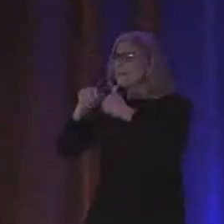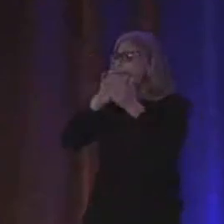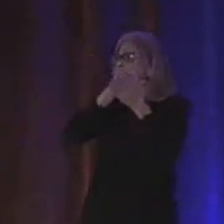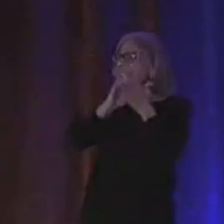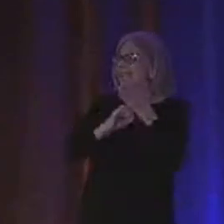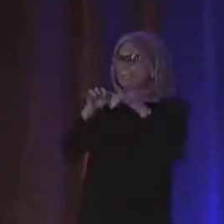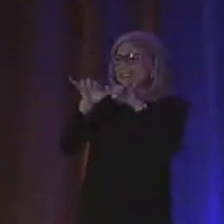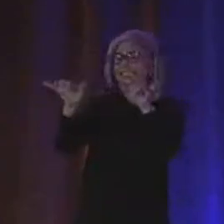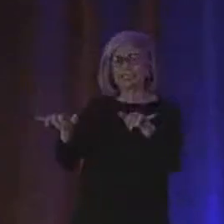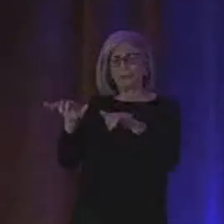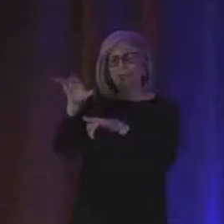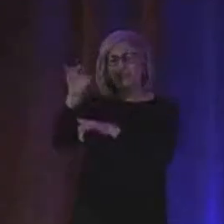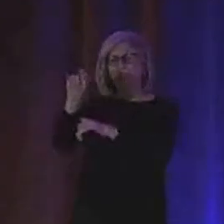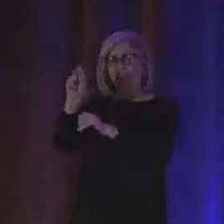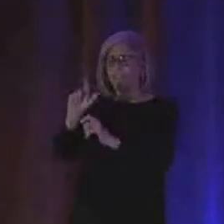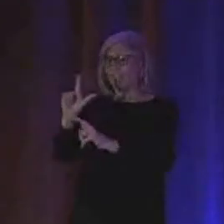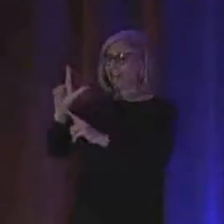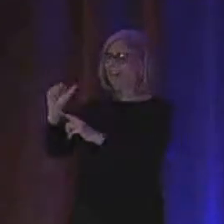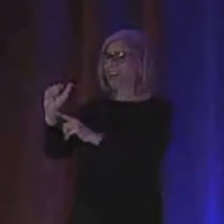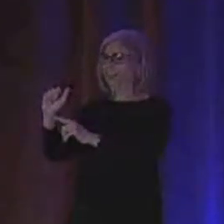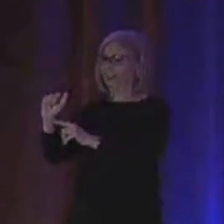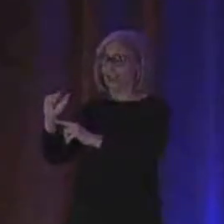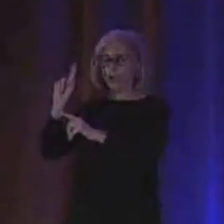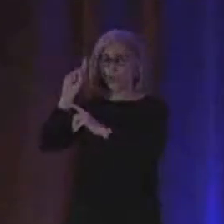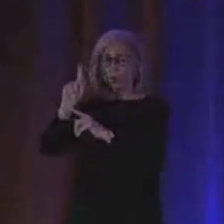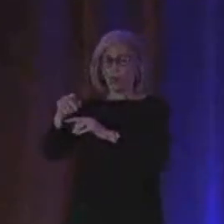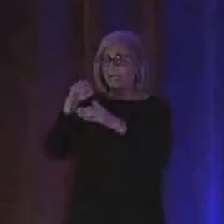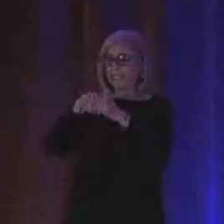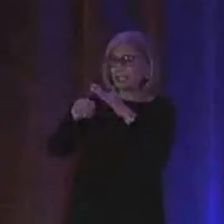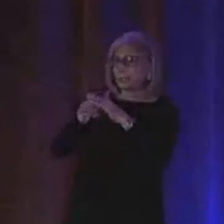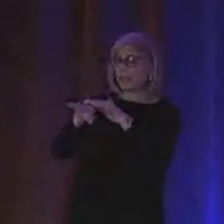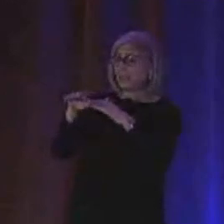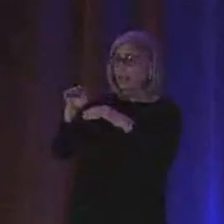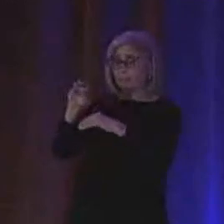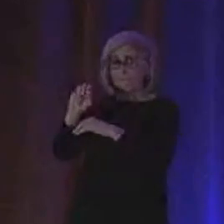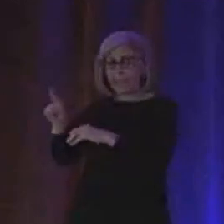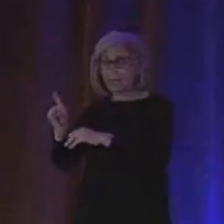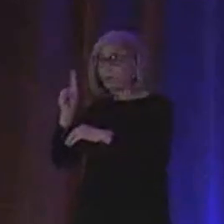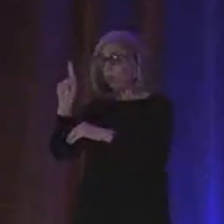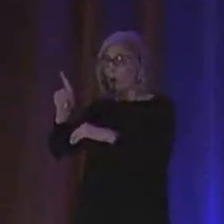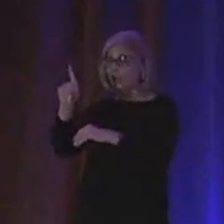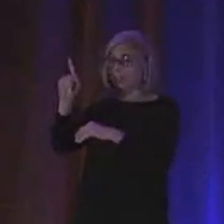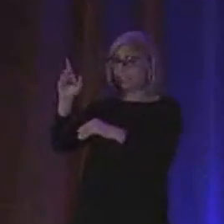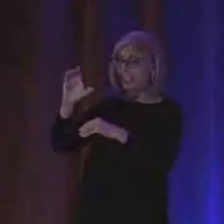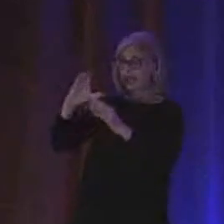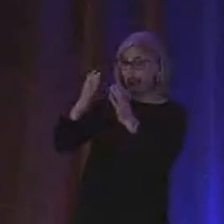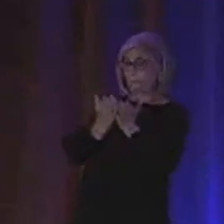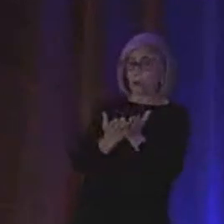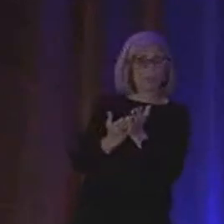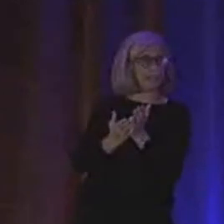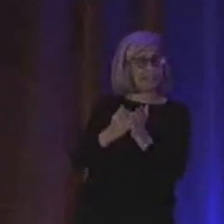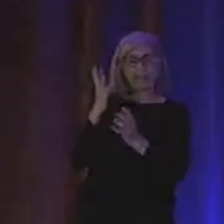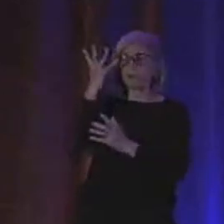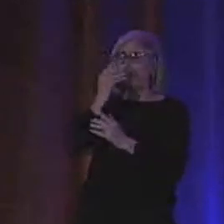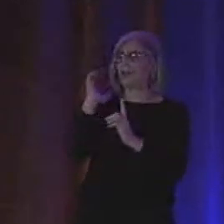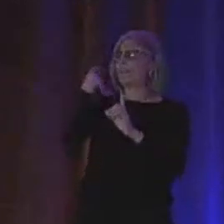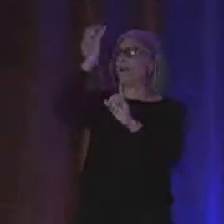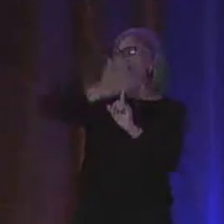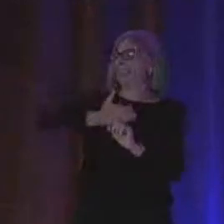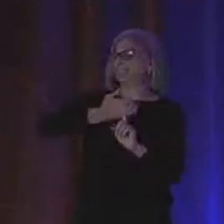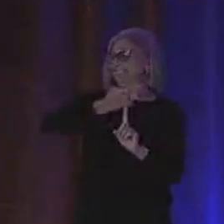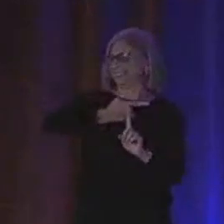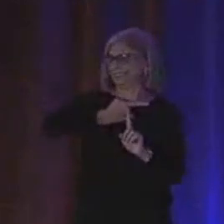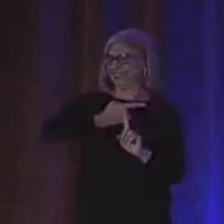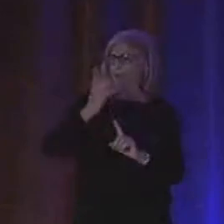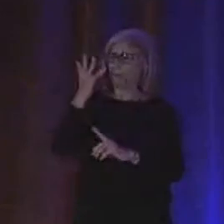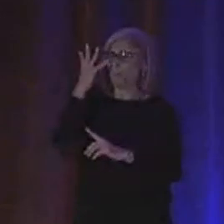system carnival. One accessible mask, one accessible component, and my pretty mask. Many